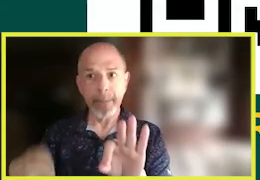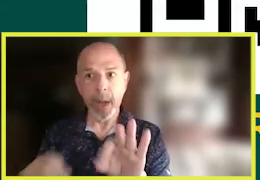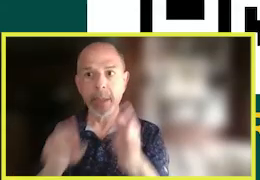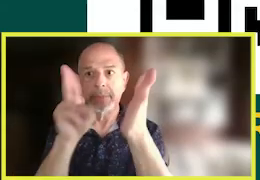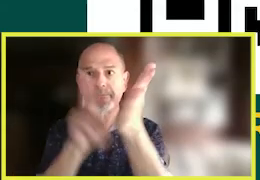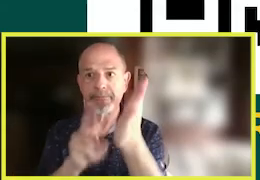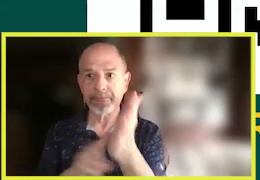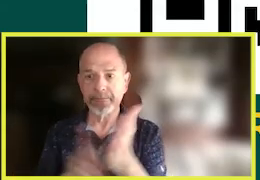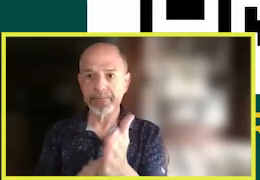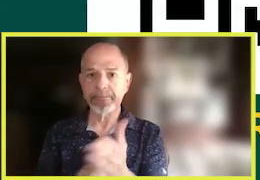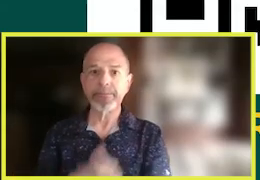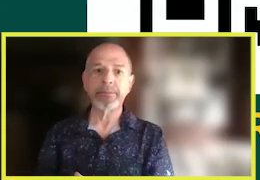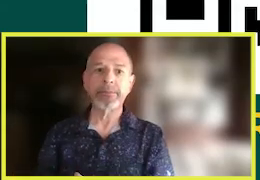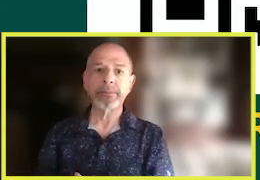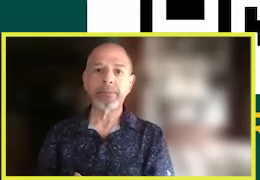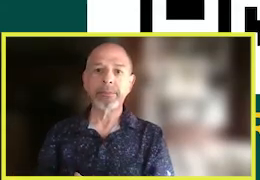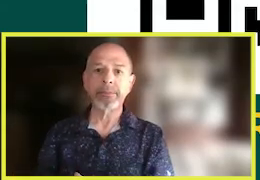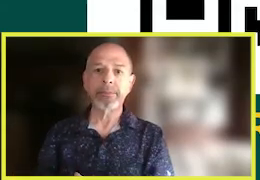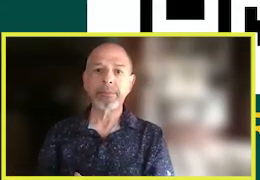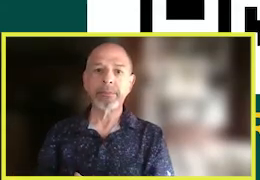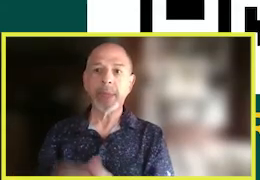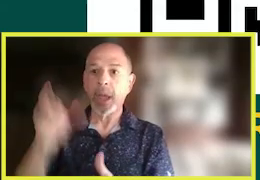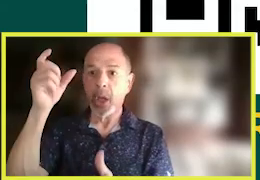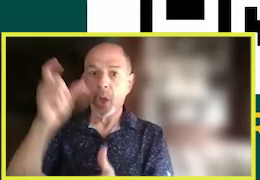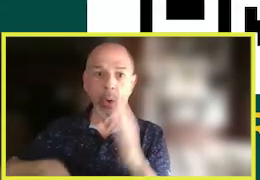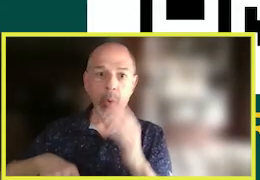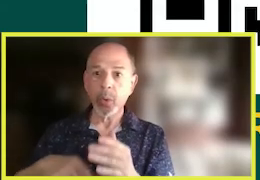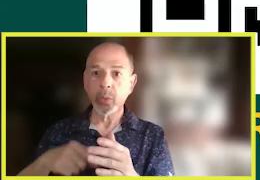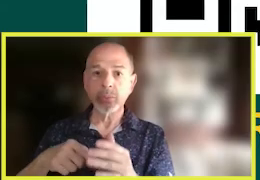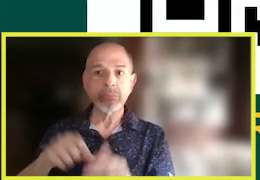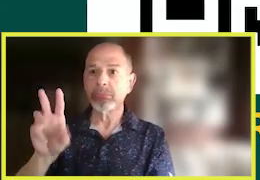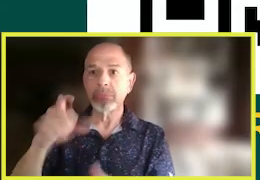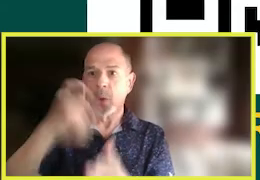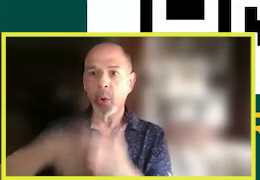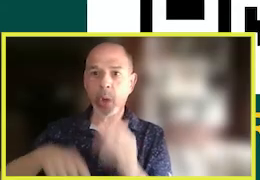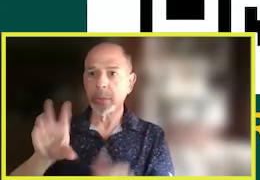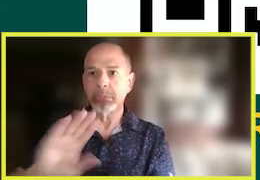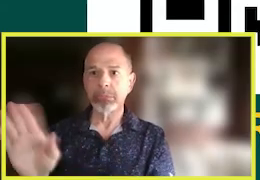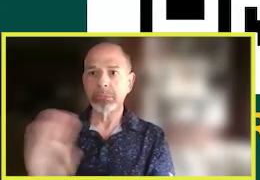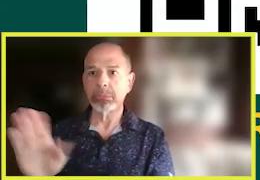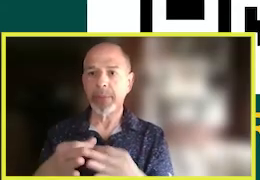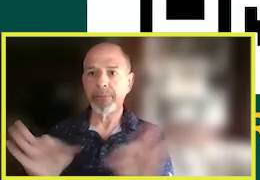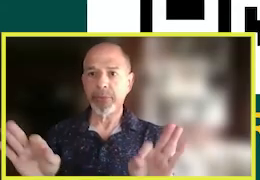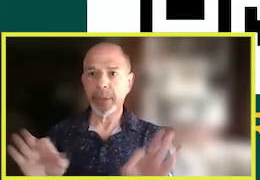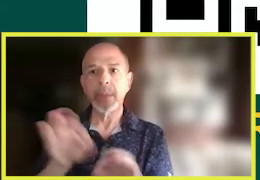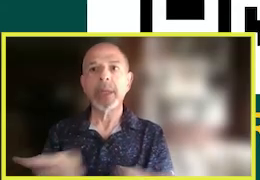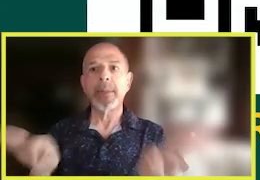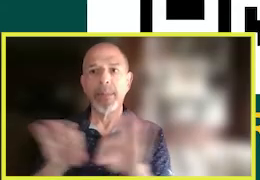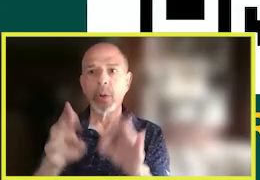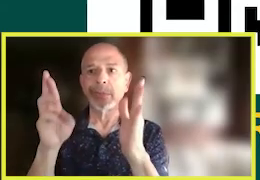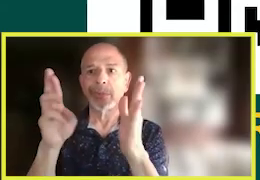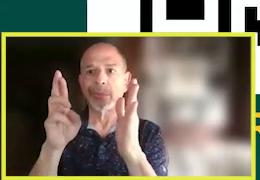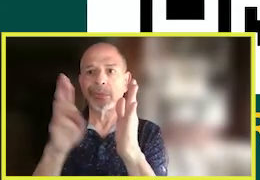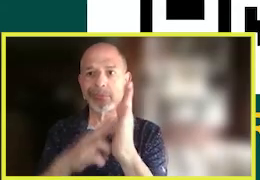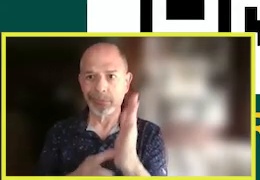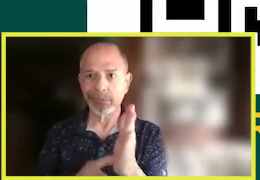to attend, but you must register. We have a QR code and a registration link here on this slide that